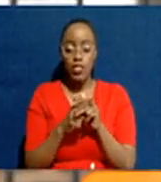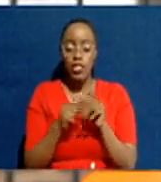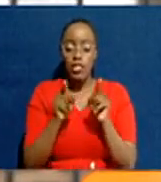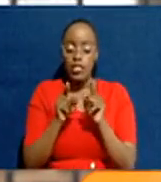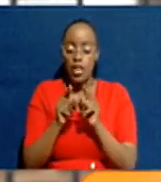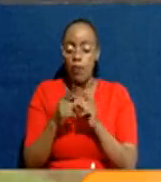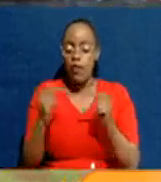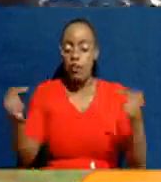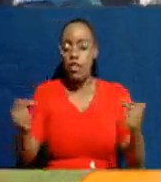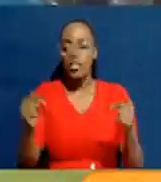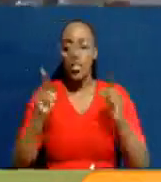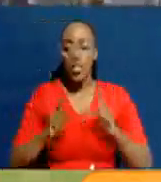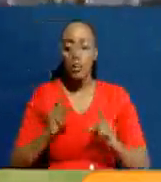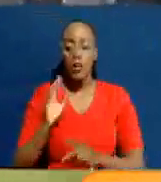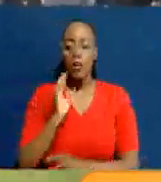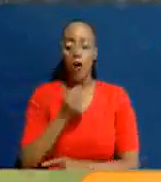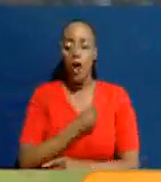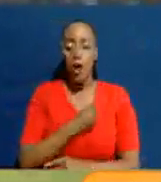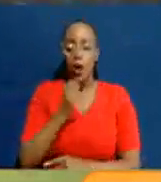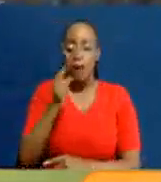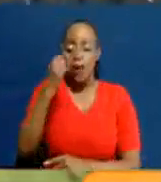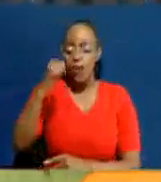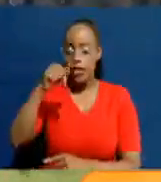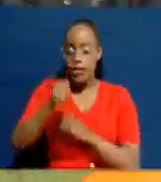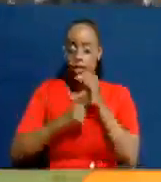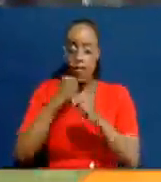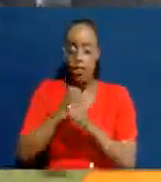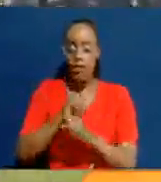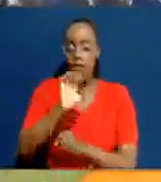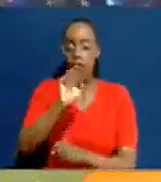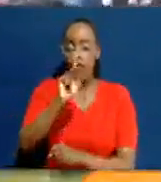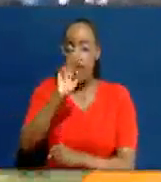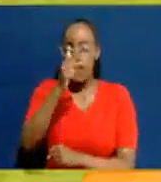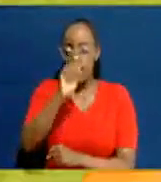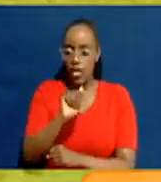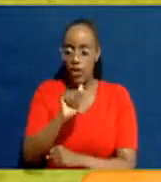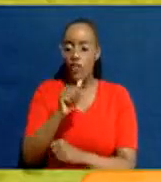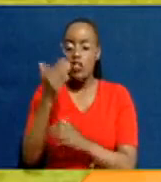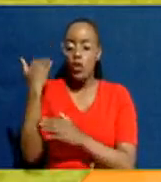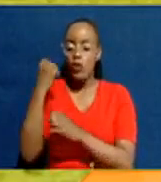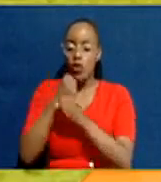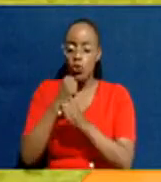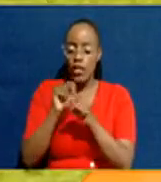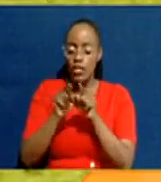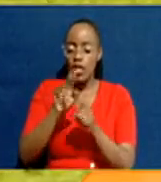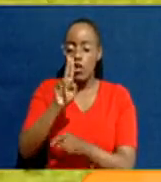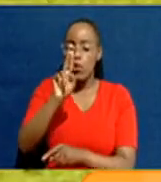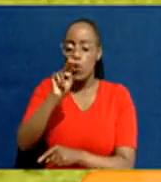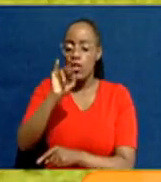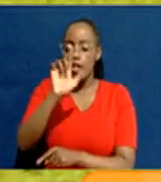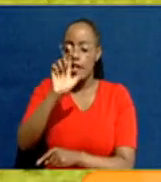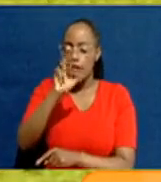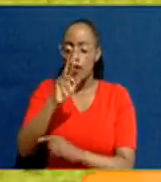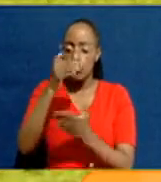charging our people unnecessarily. In May this year, Ekaterra Tea, formerly operating as Unilever, suspended